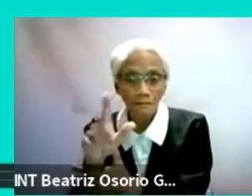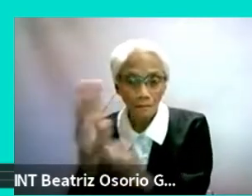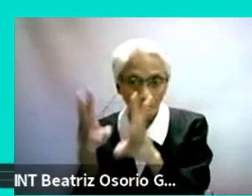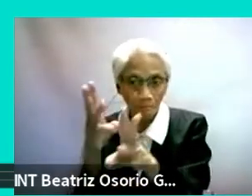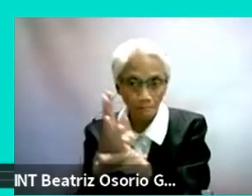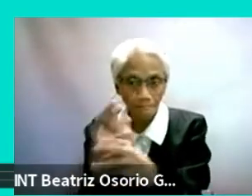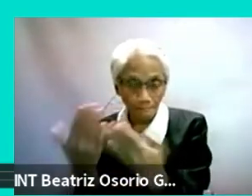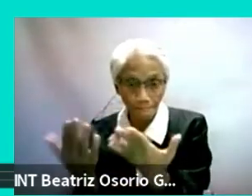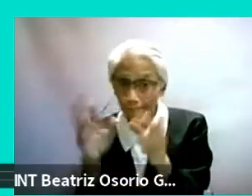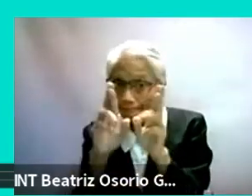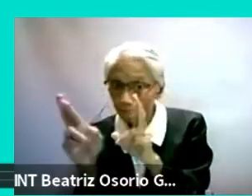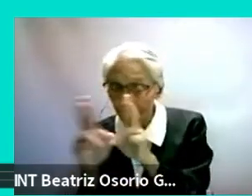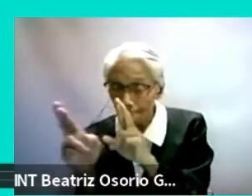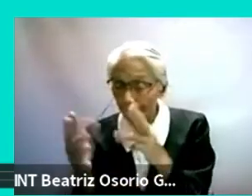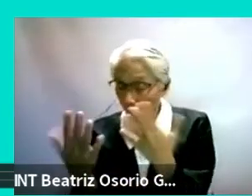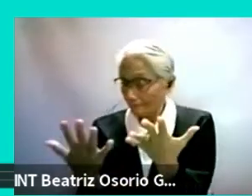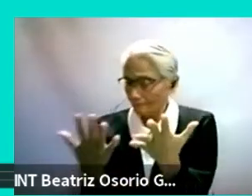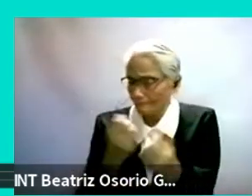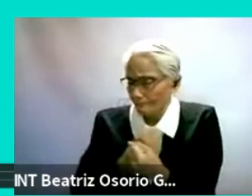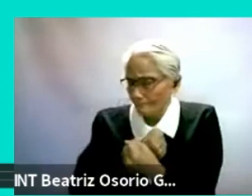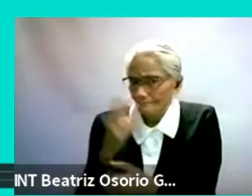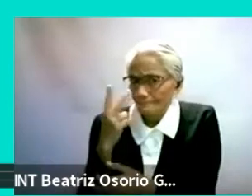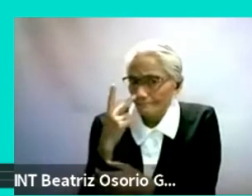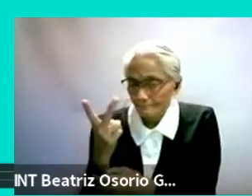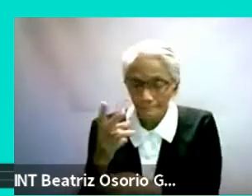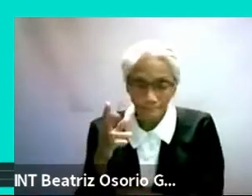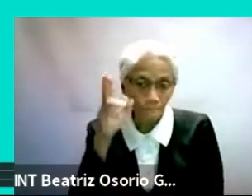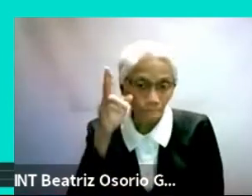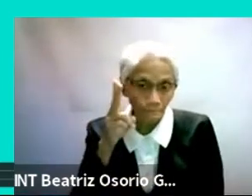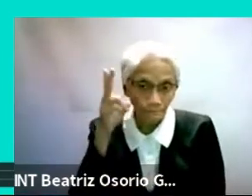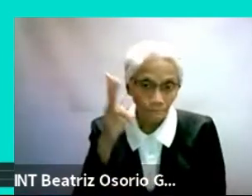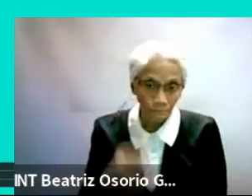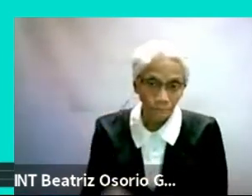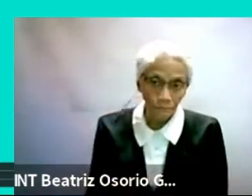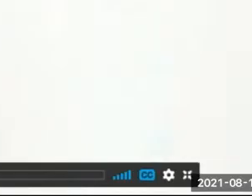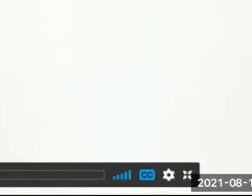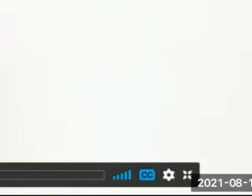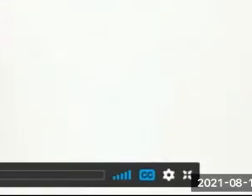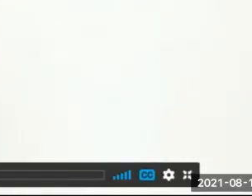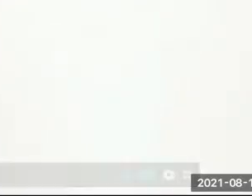technical team launch the video.